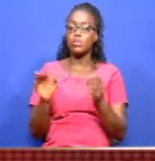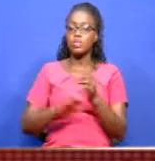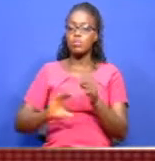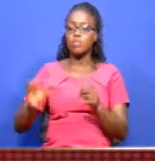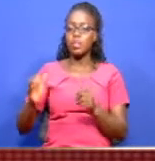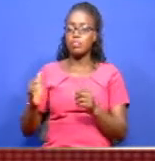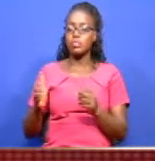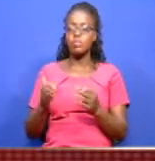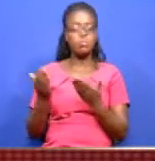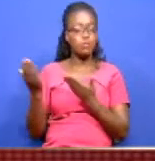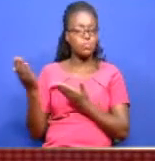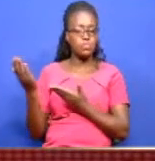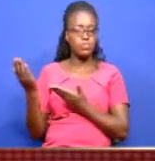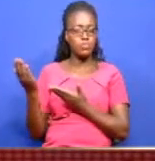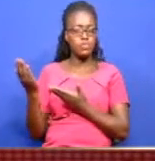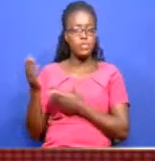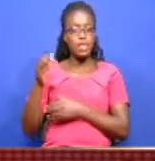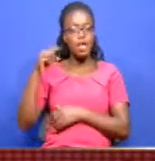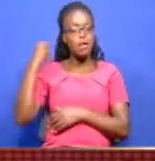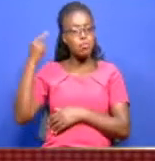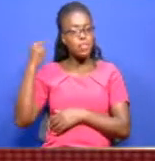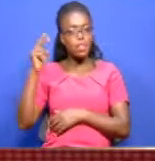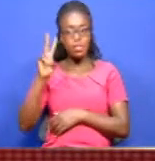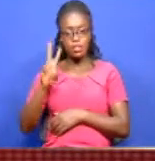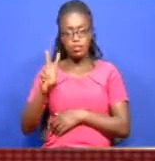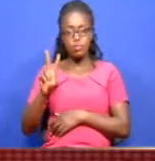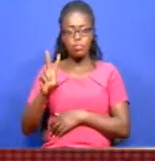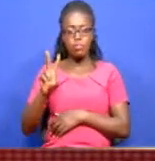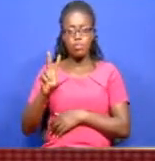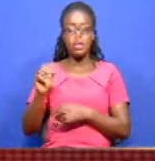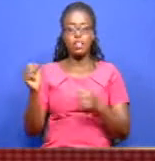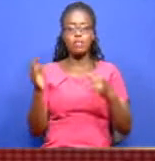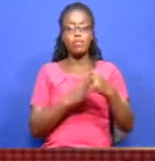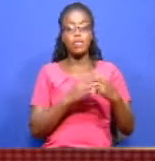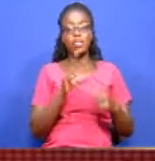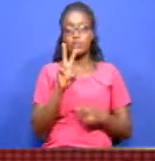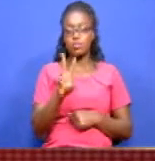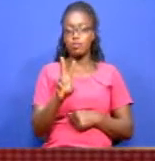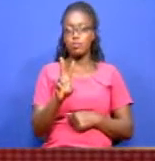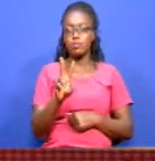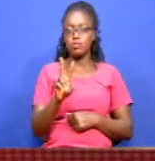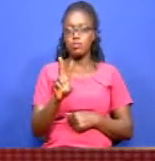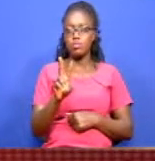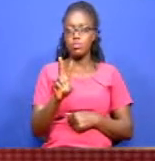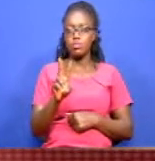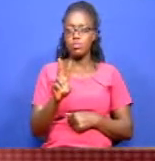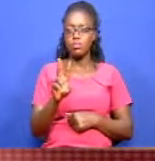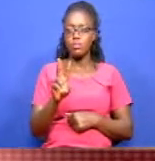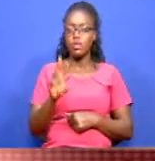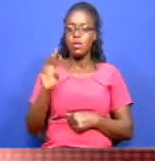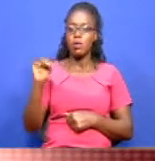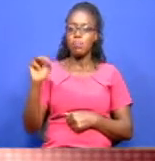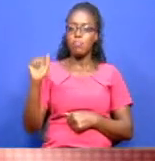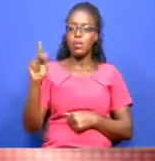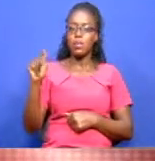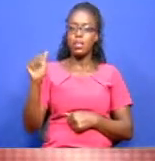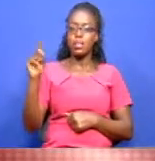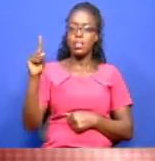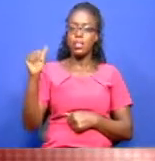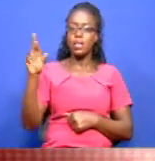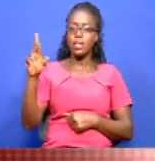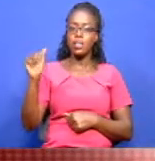follows. Mathare, 2 cases. Kibera, 2 cases. Makadara, Embakasi